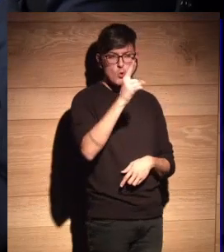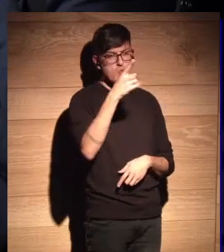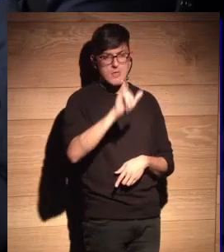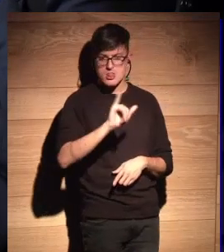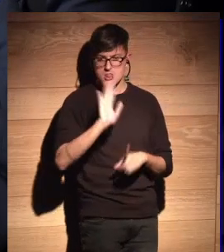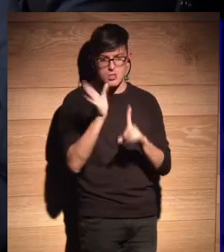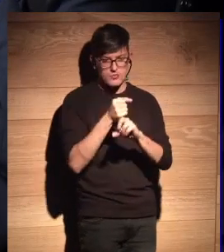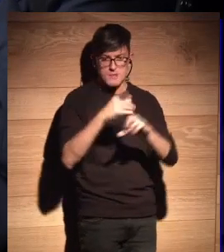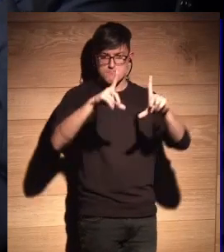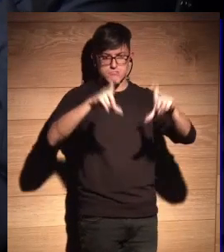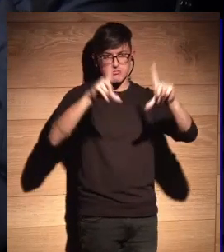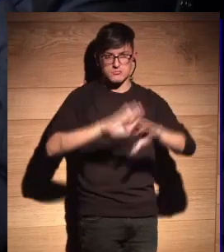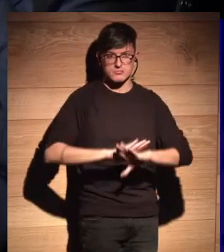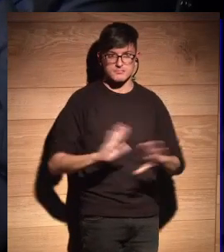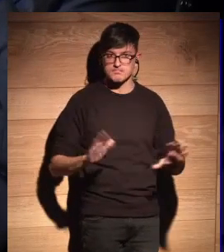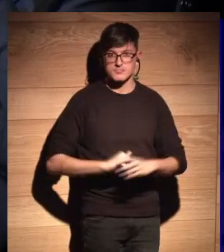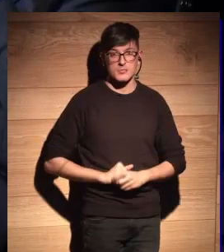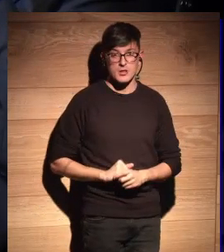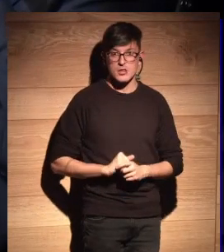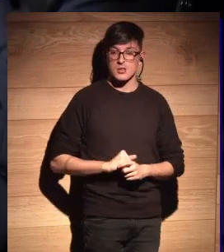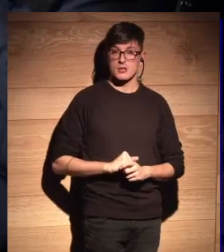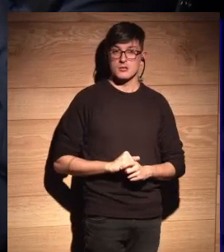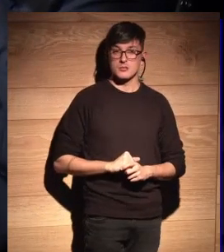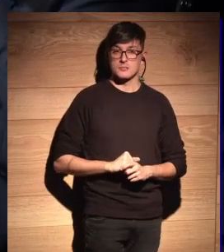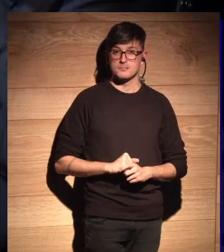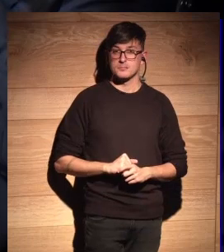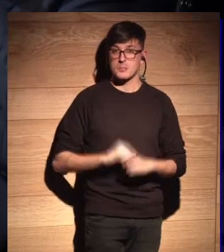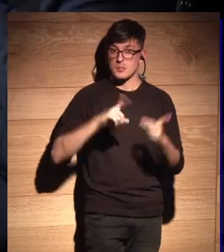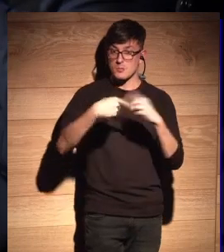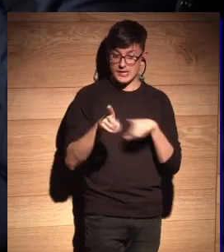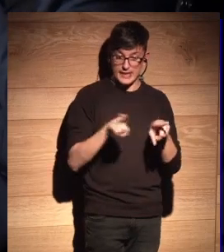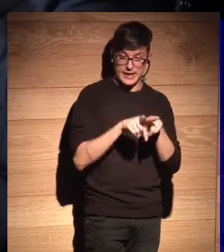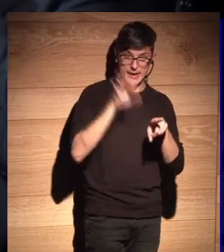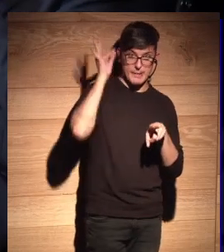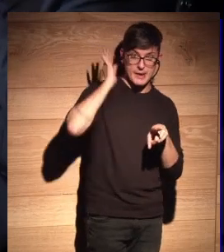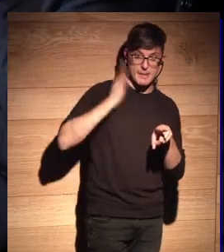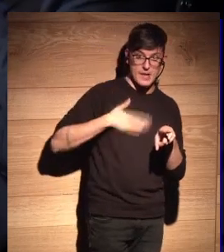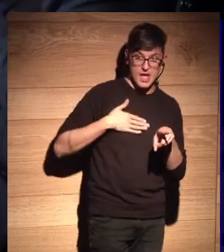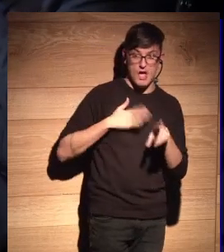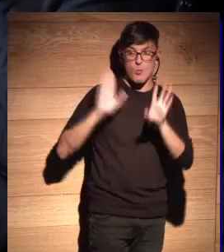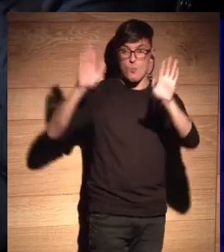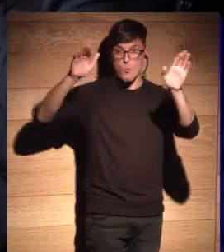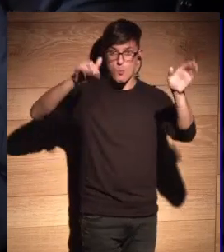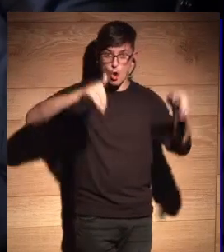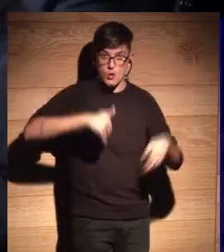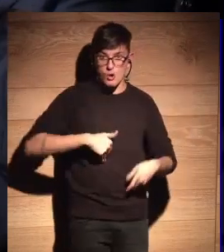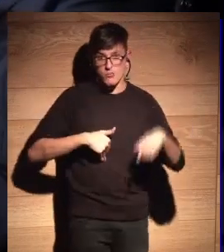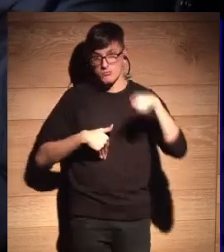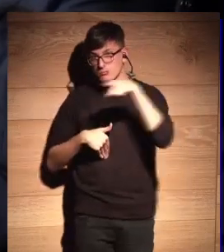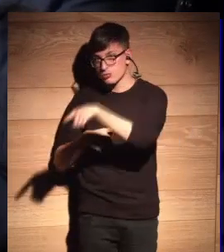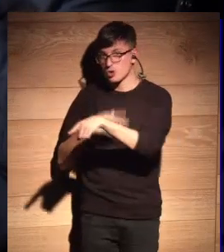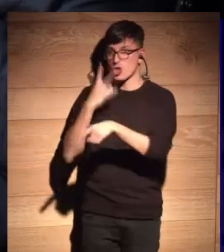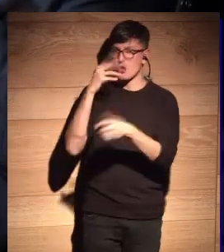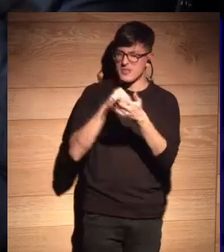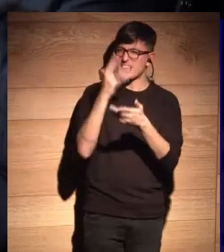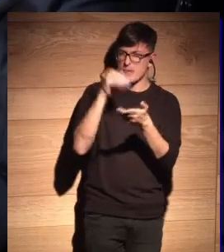then my sister went back twice, actually 3 times, once to buy the